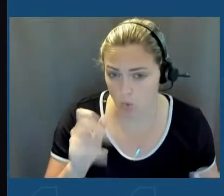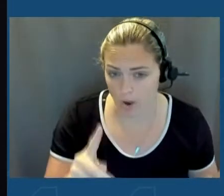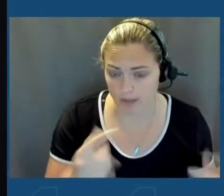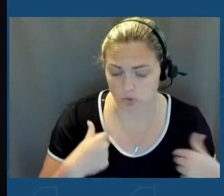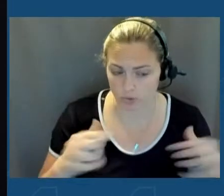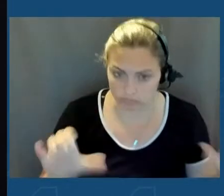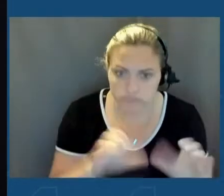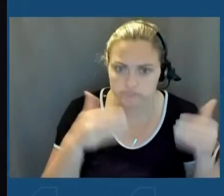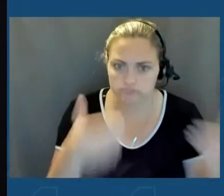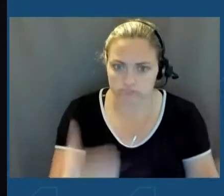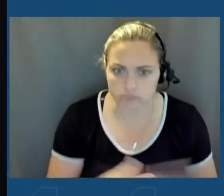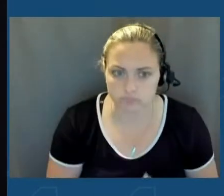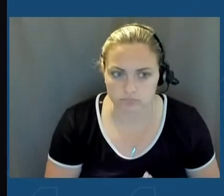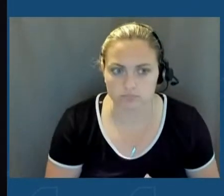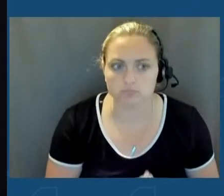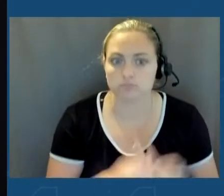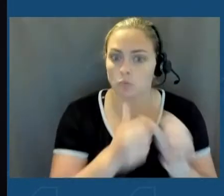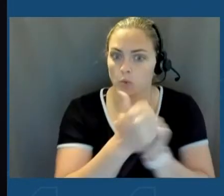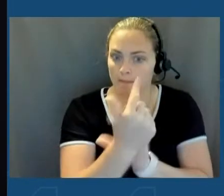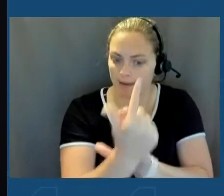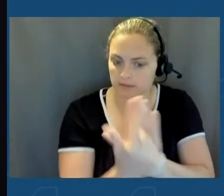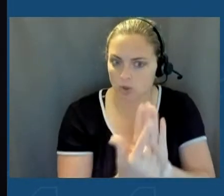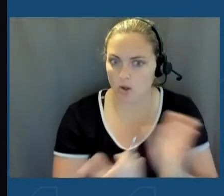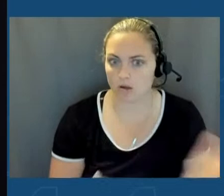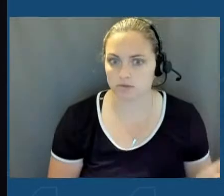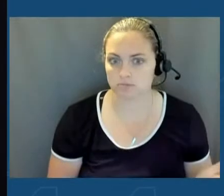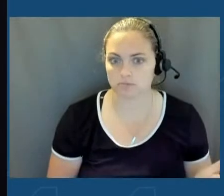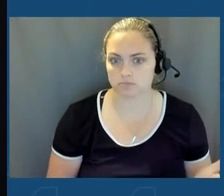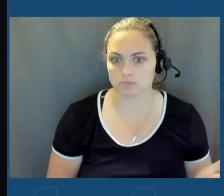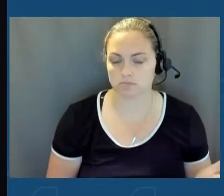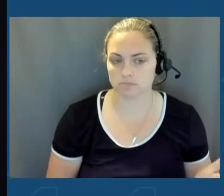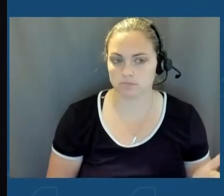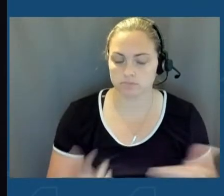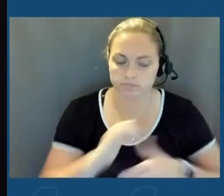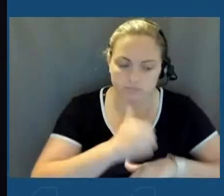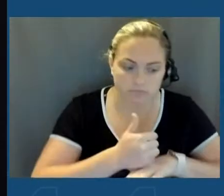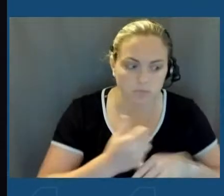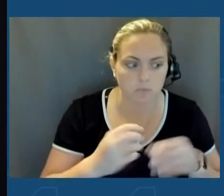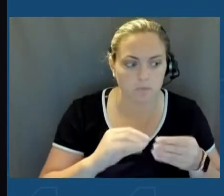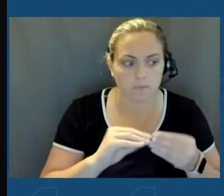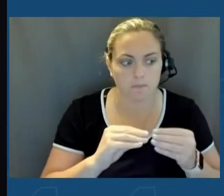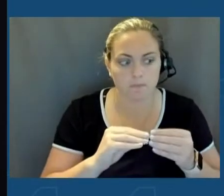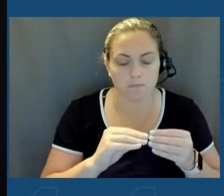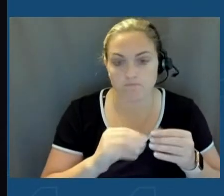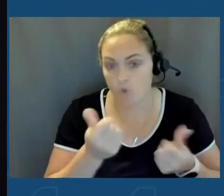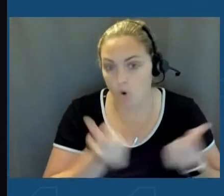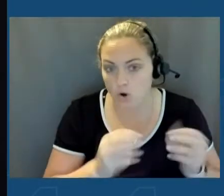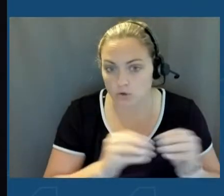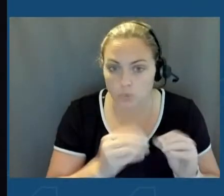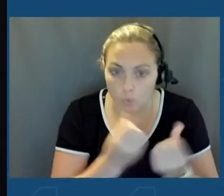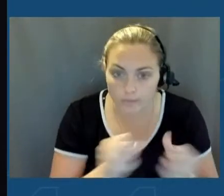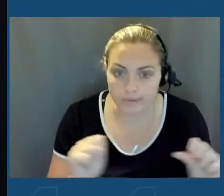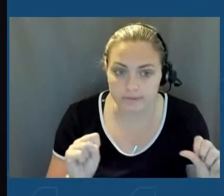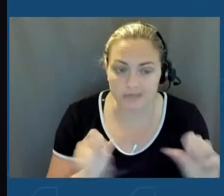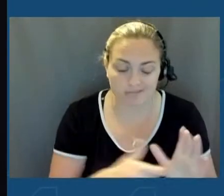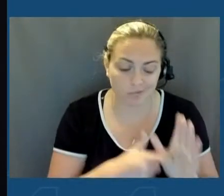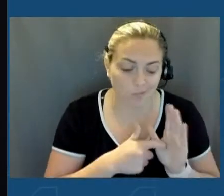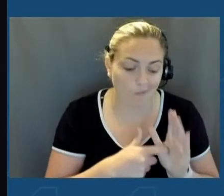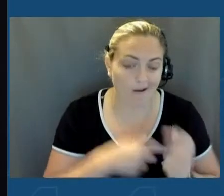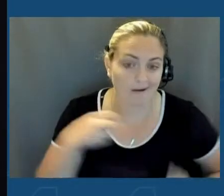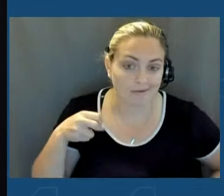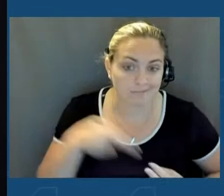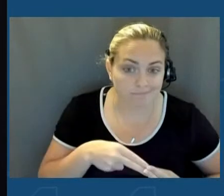action. We passed laws. We made cars safer. We mandated seat